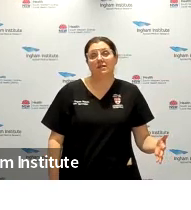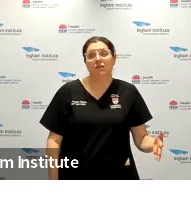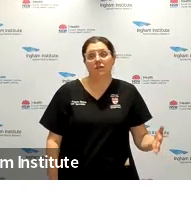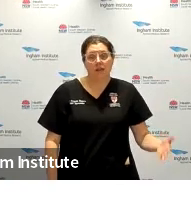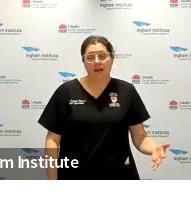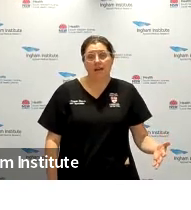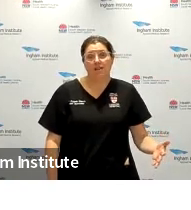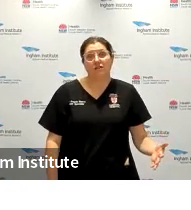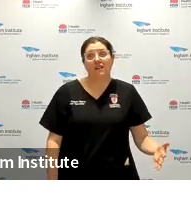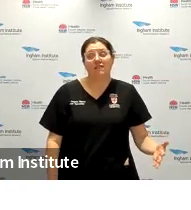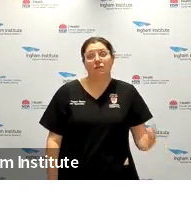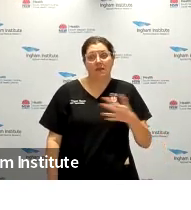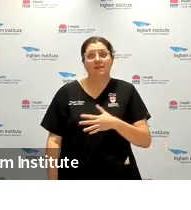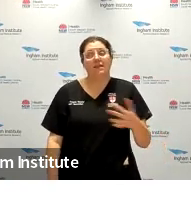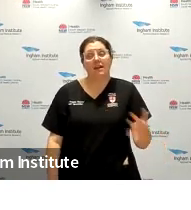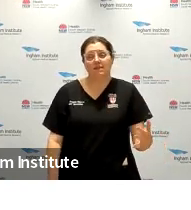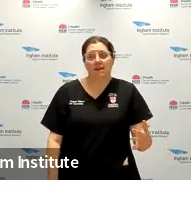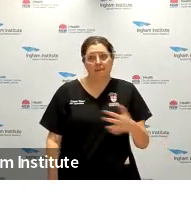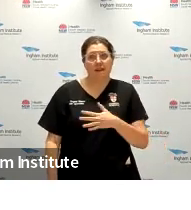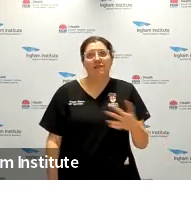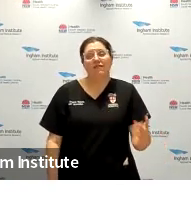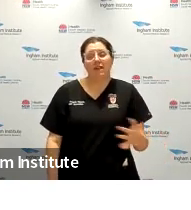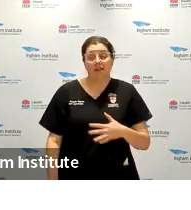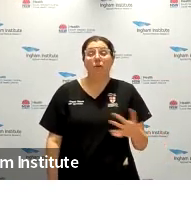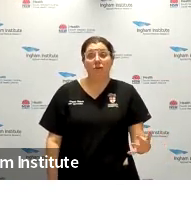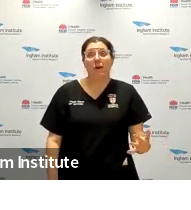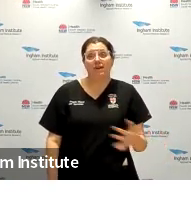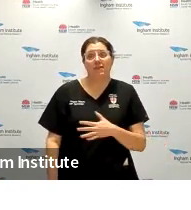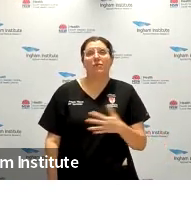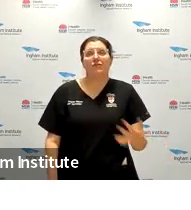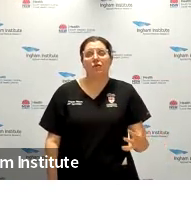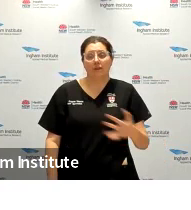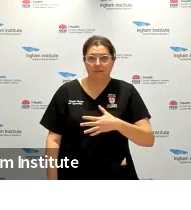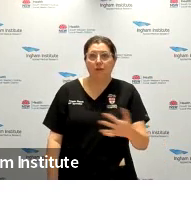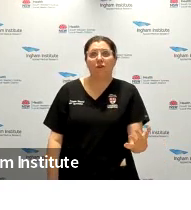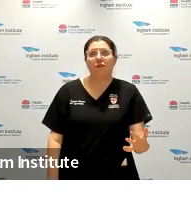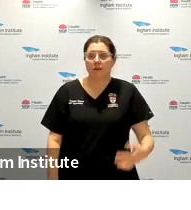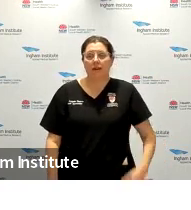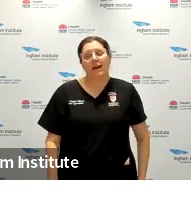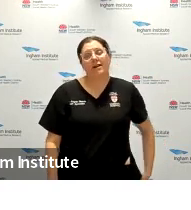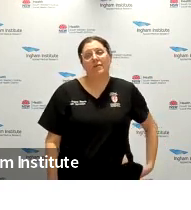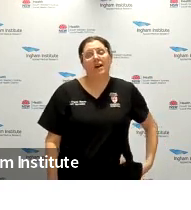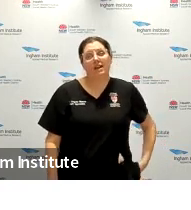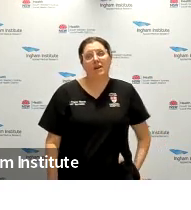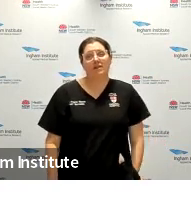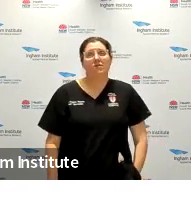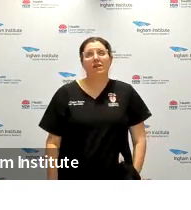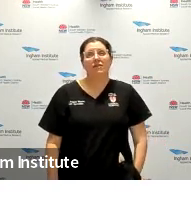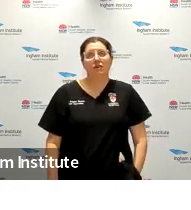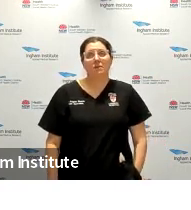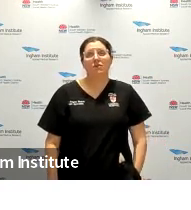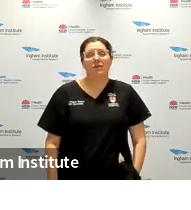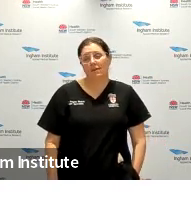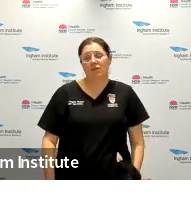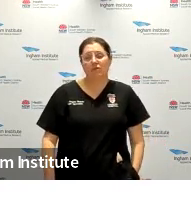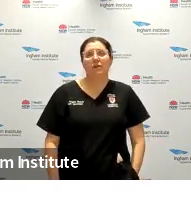to be transferred to Fairfield. But this allows a meaningful and quick way that referral can be forwarded on by email to the